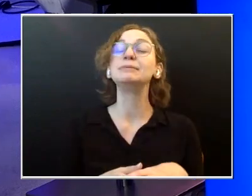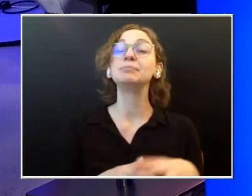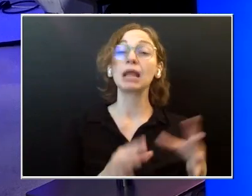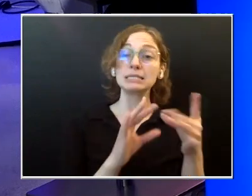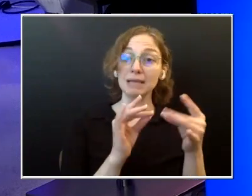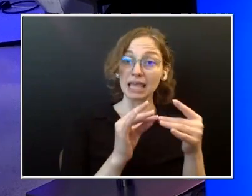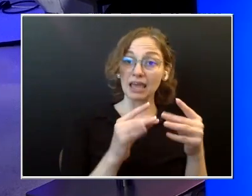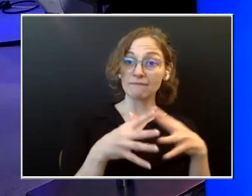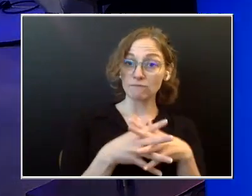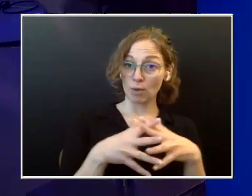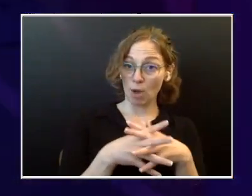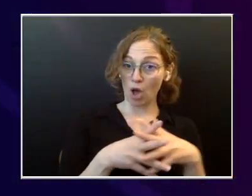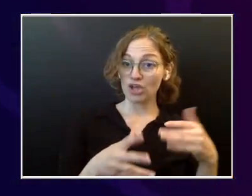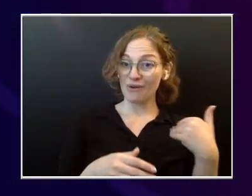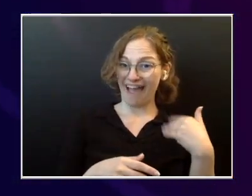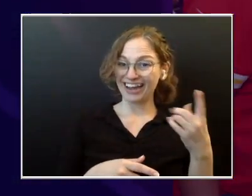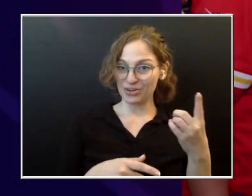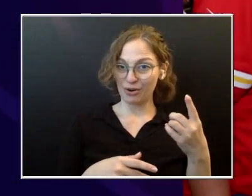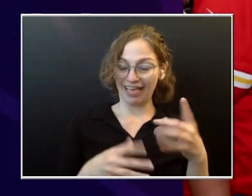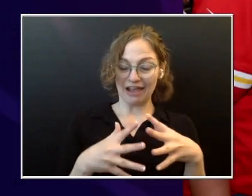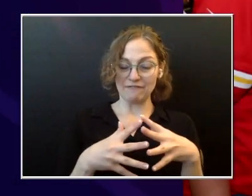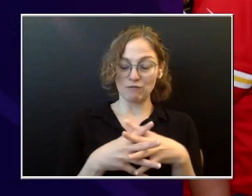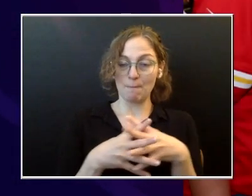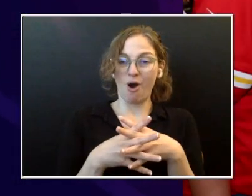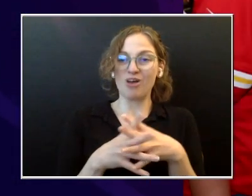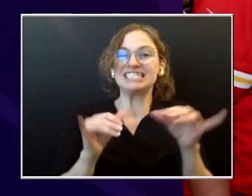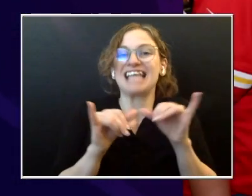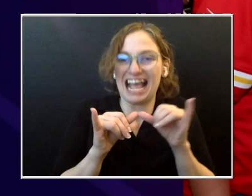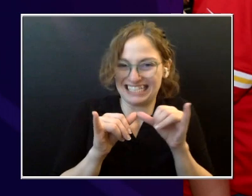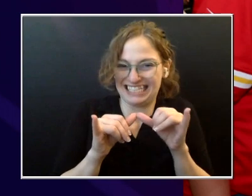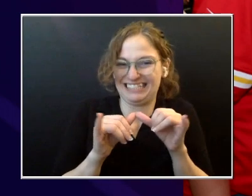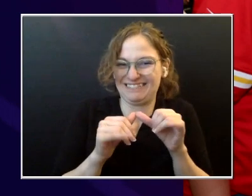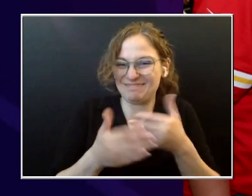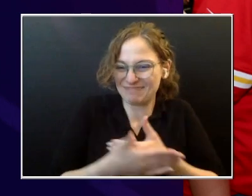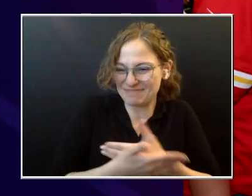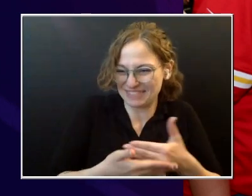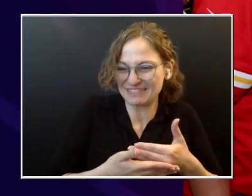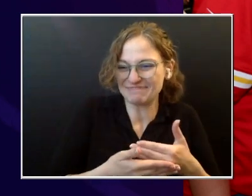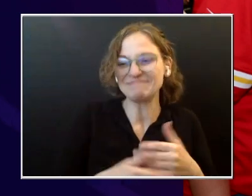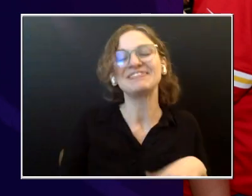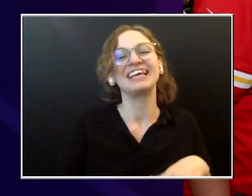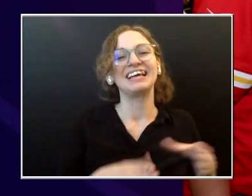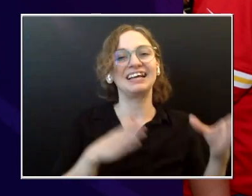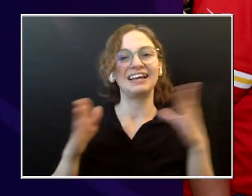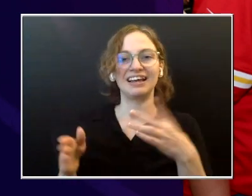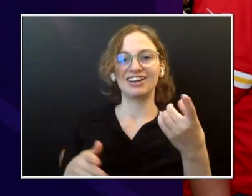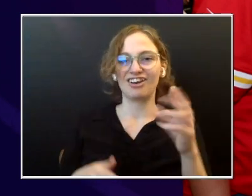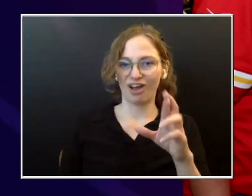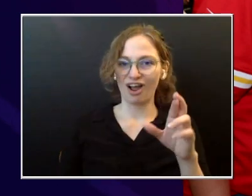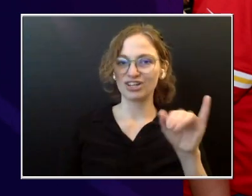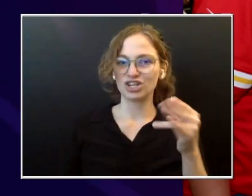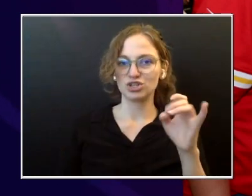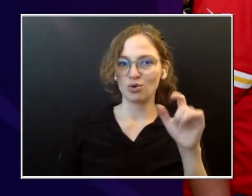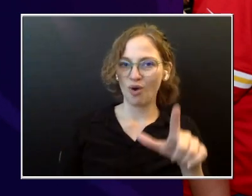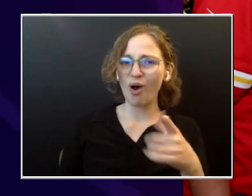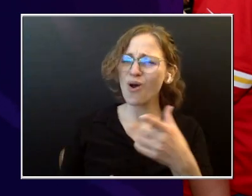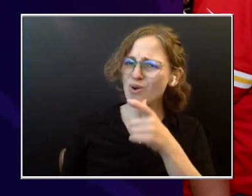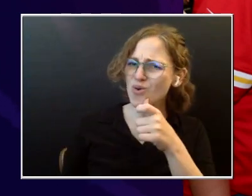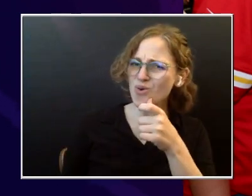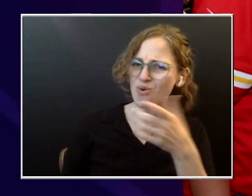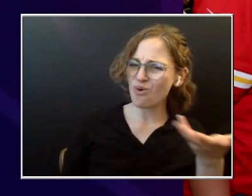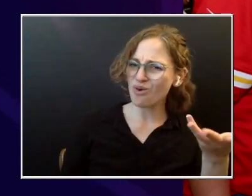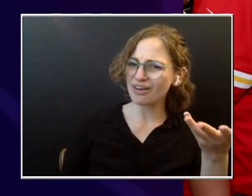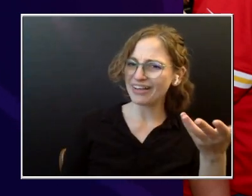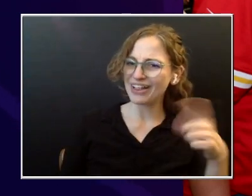football-sized great-grandbaby. Now we want to go to Dr. Jewel. Well, speaking of football, who are you here with? Looks like Coach Reed.